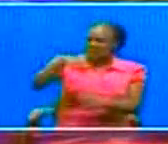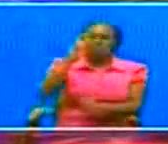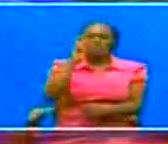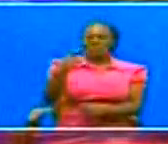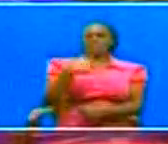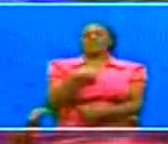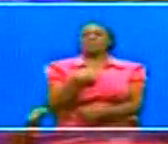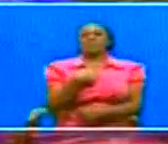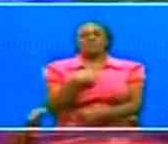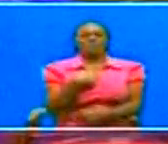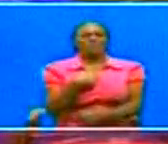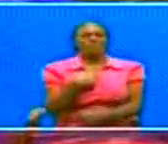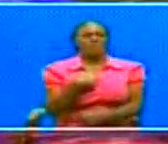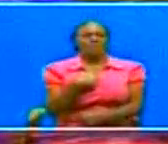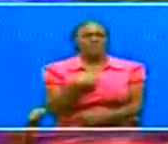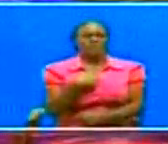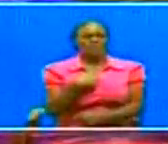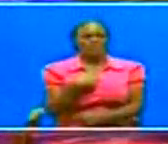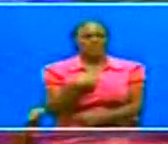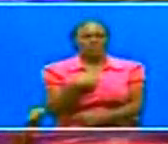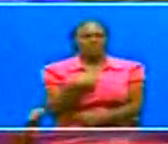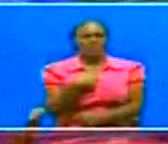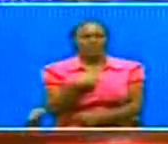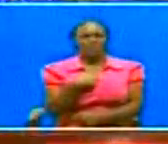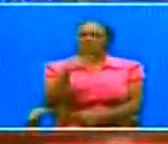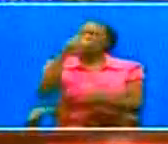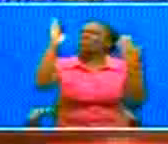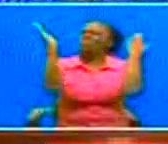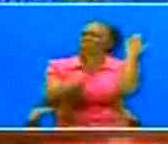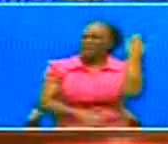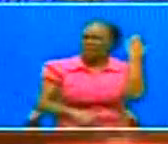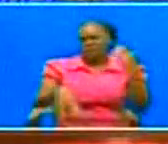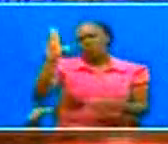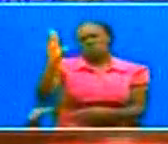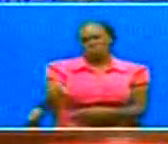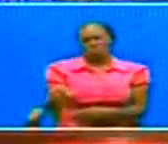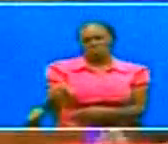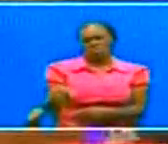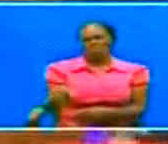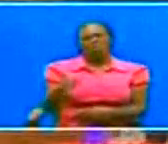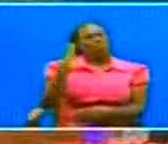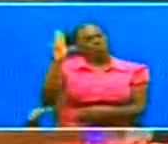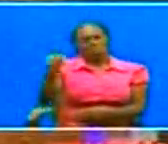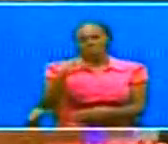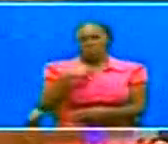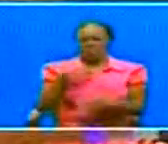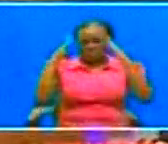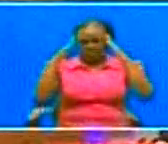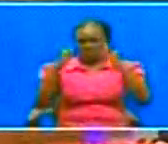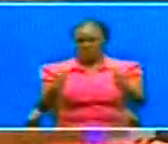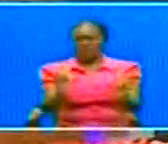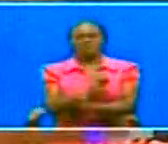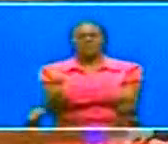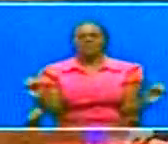They came to see me. No. Yeah. You're bad, huh? No. You're terrible. No, I'm just determined.